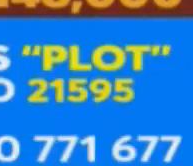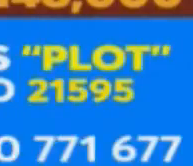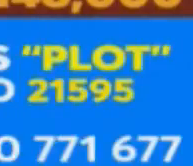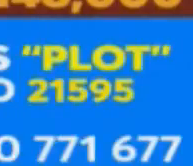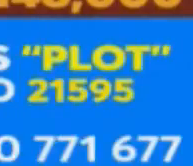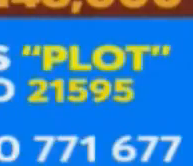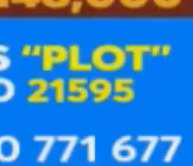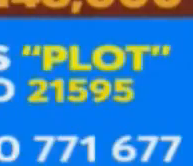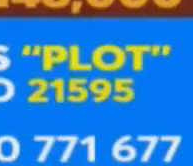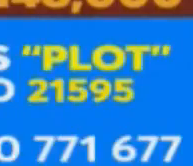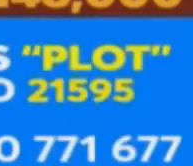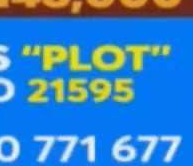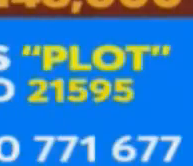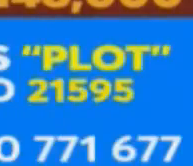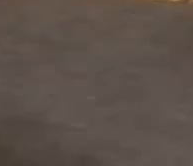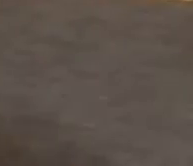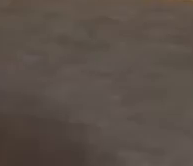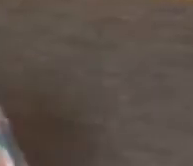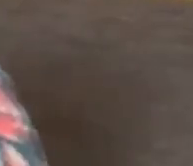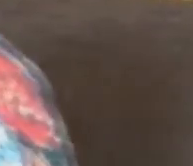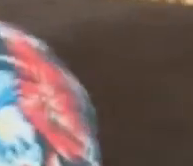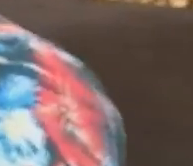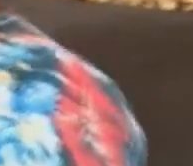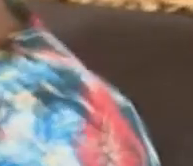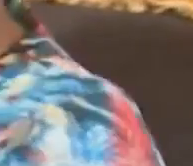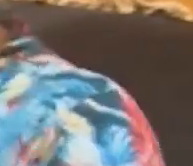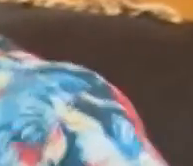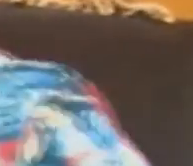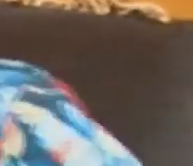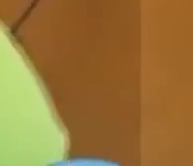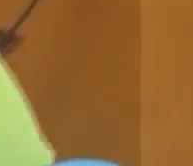today, build tomorrow.